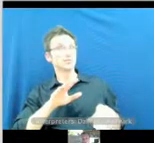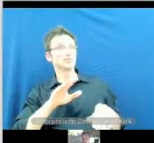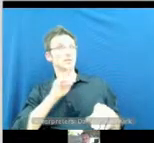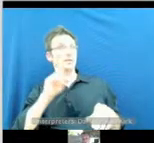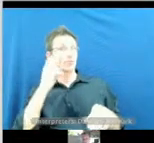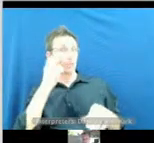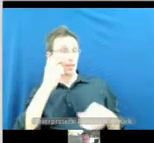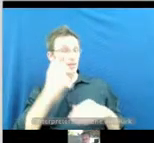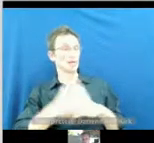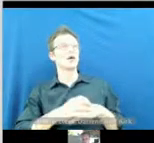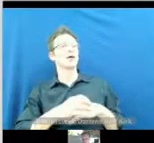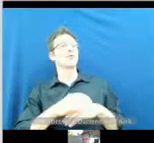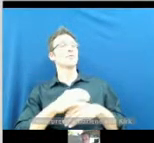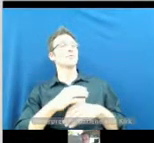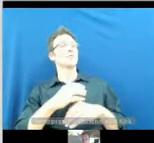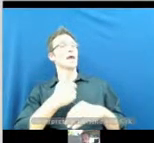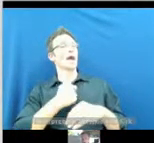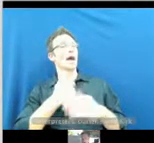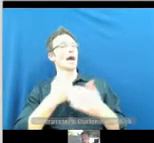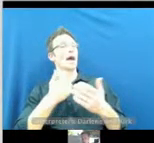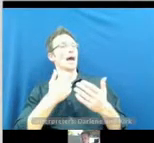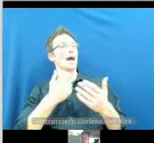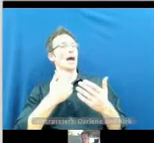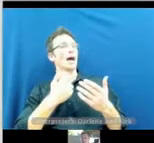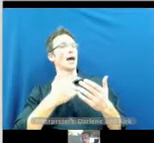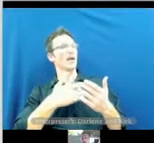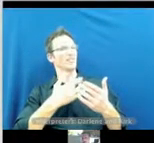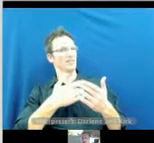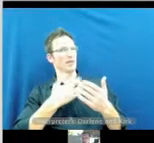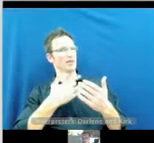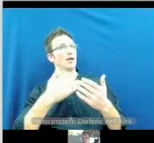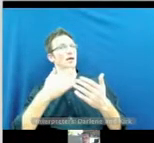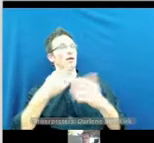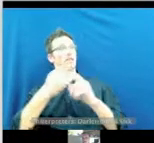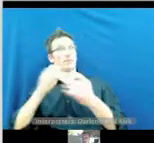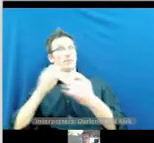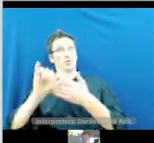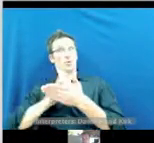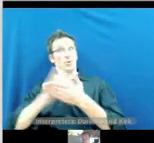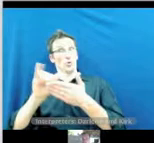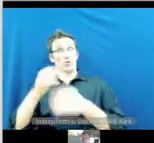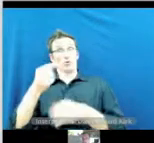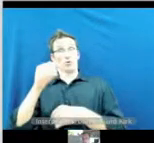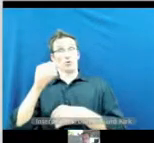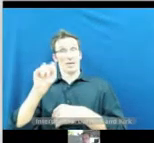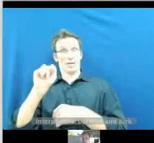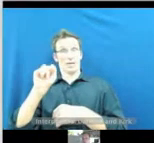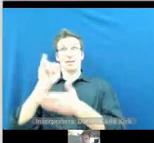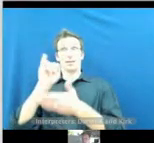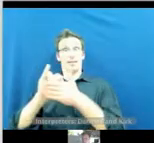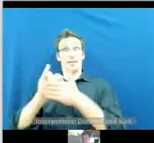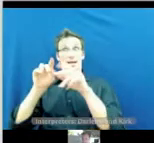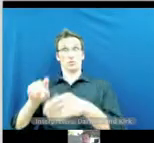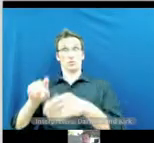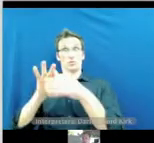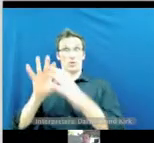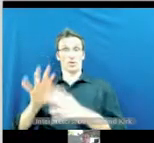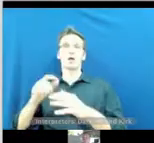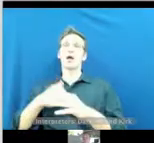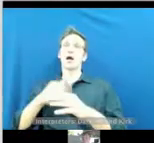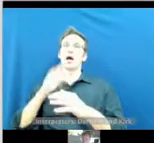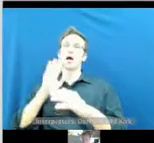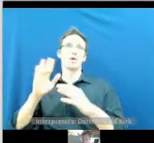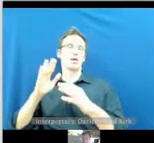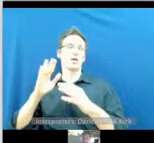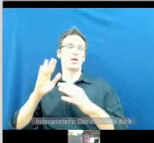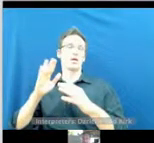speaking from the perspective of the coordinator of the New York grant. I would be thrilled to have a professional reach out to me and say, this